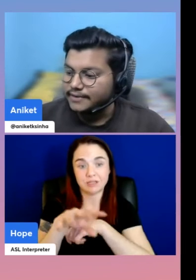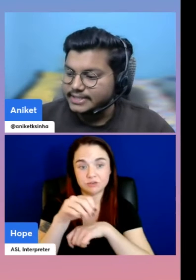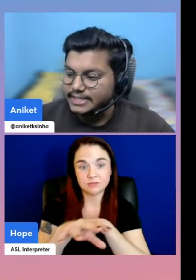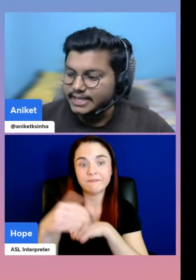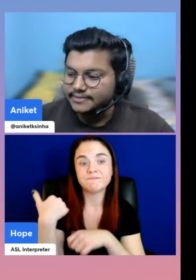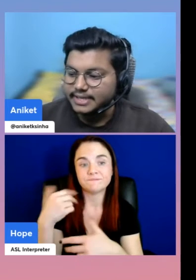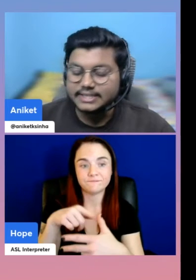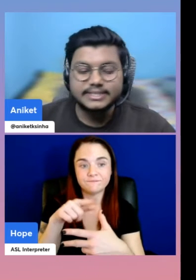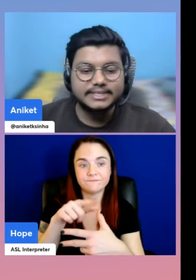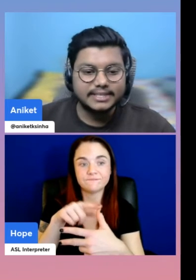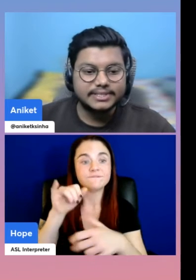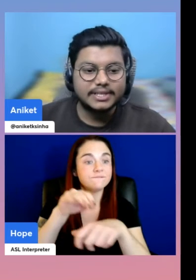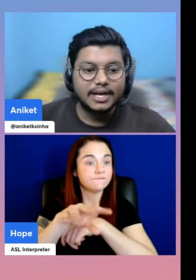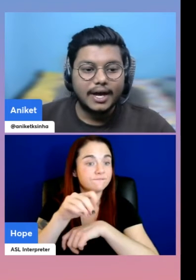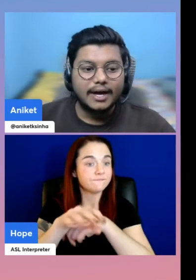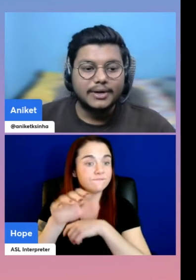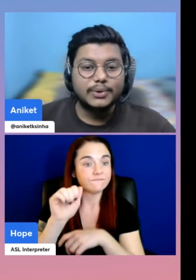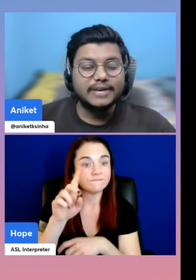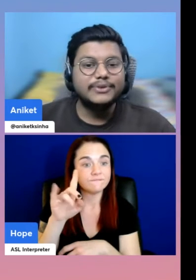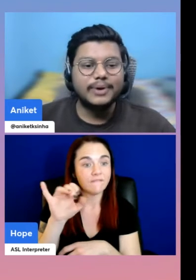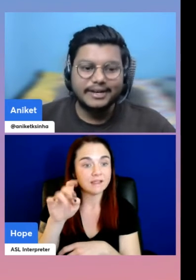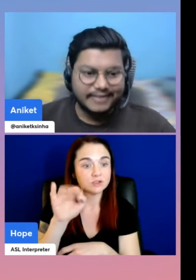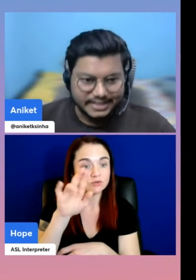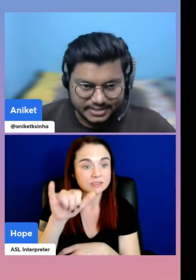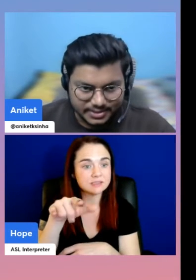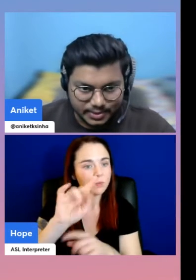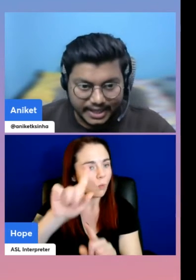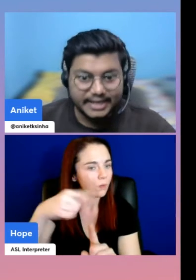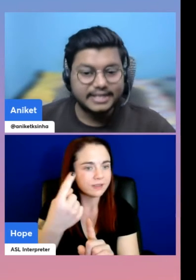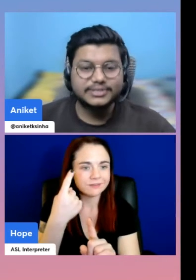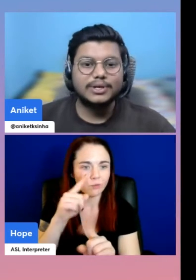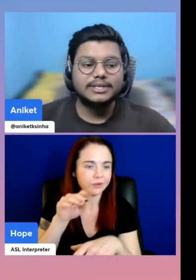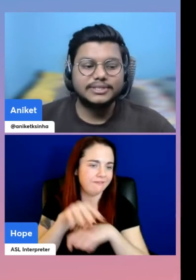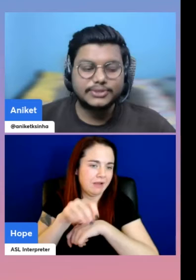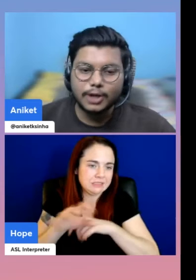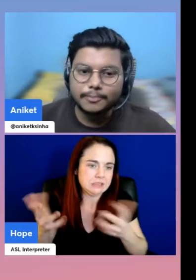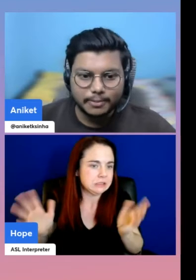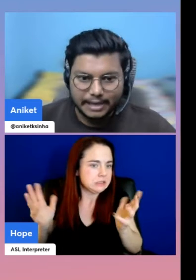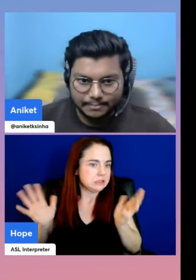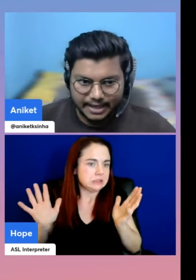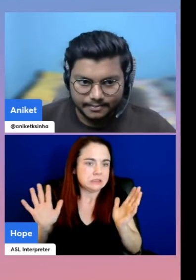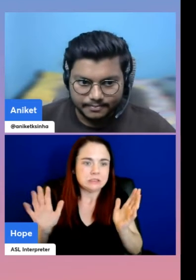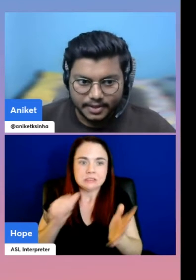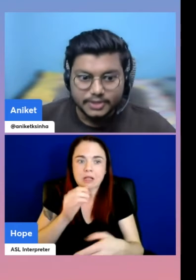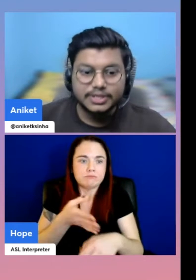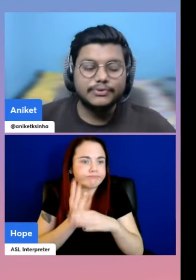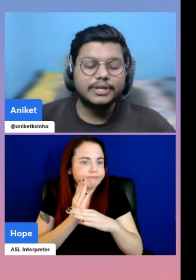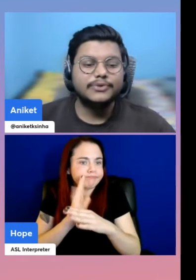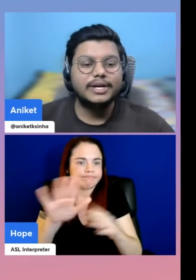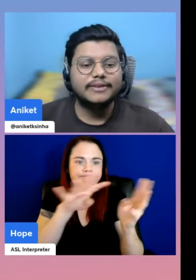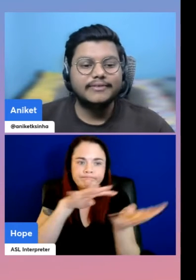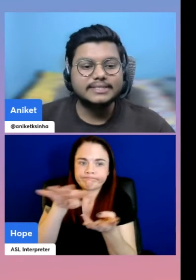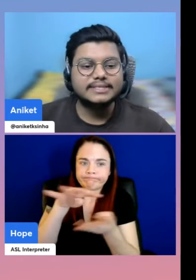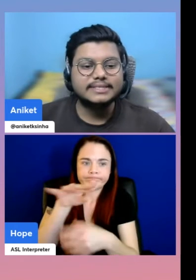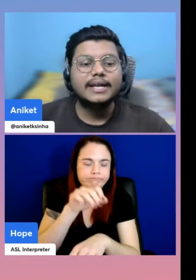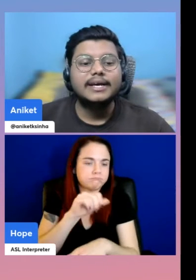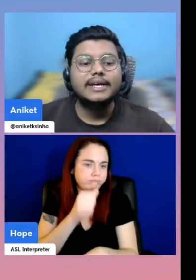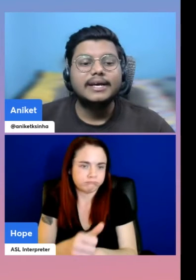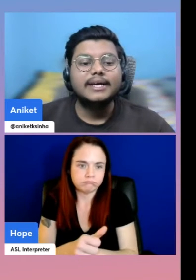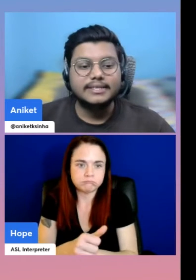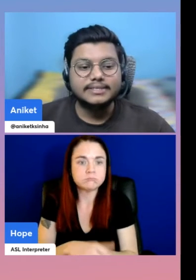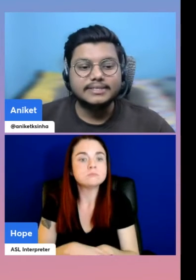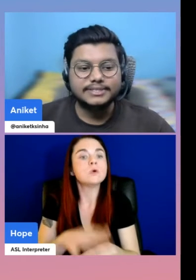So advisory level is just to give you advice. Okay, it does not stop your pipeline. So it will give you advice